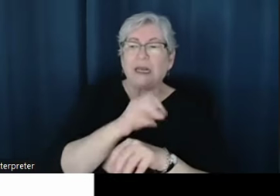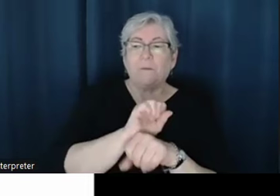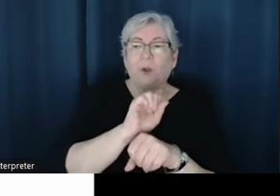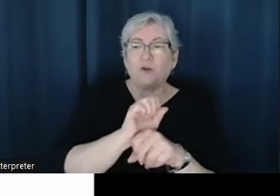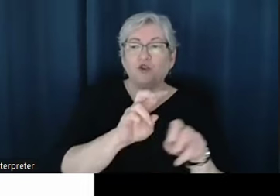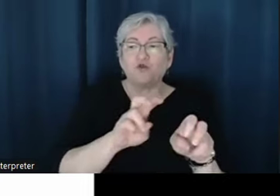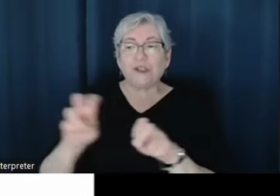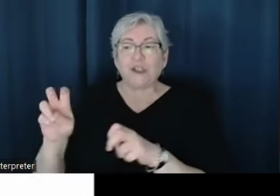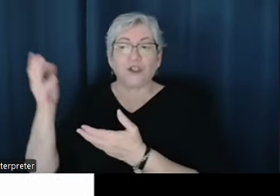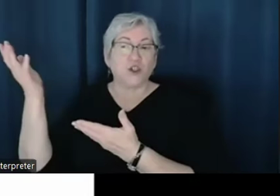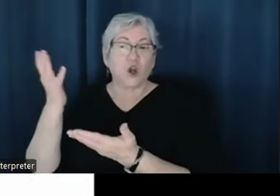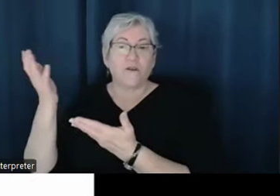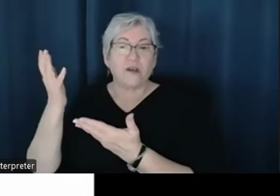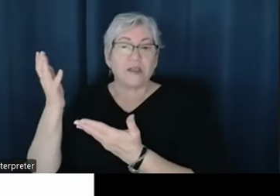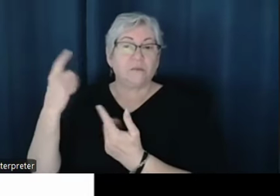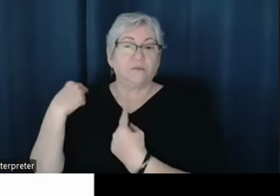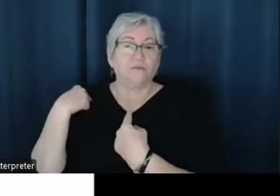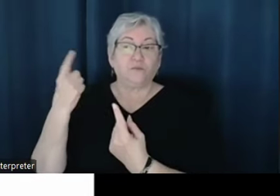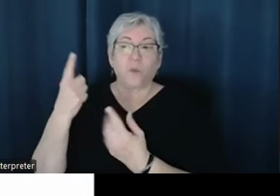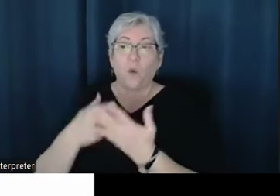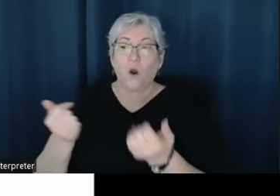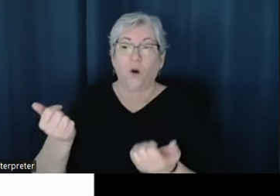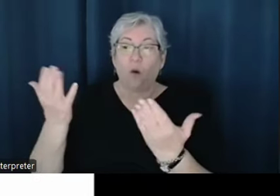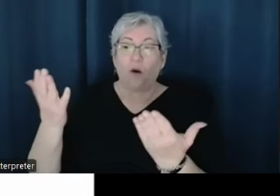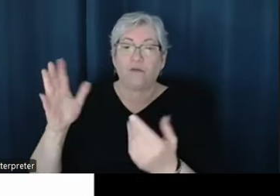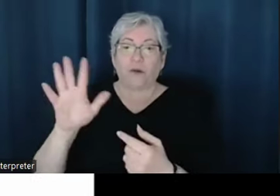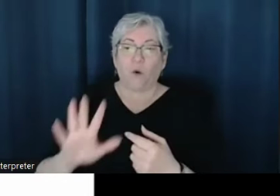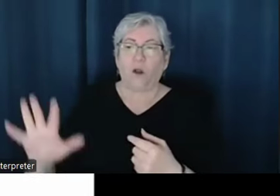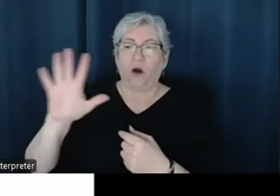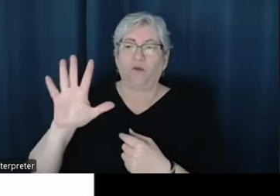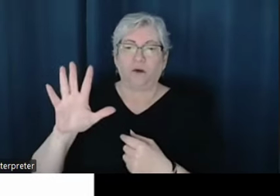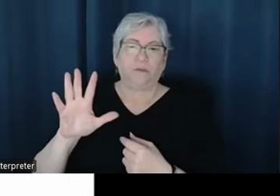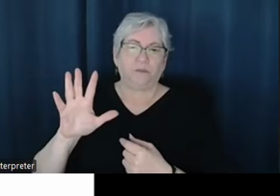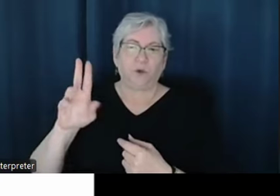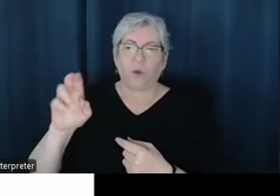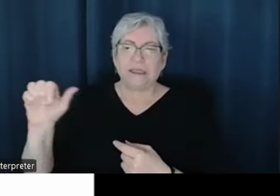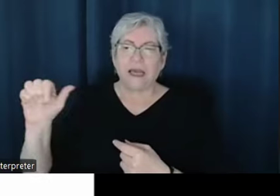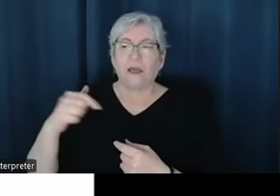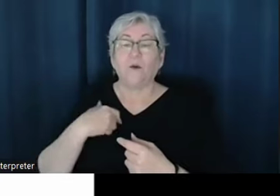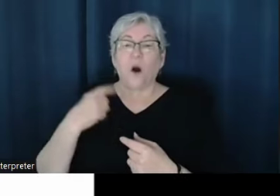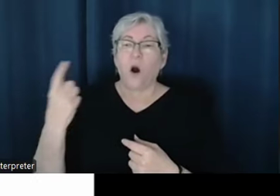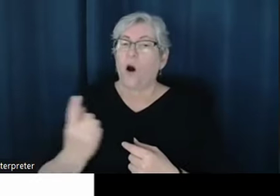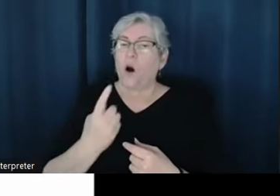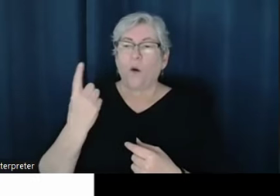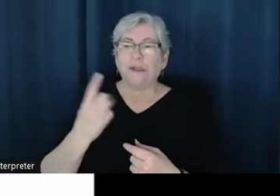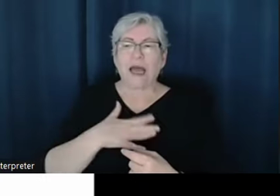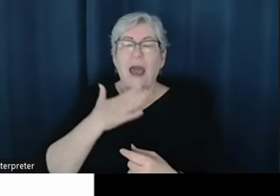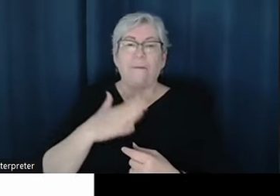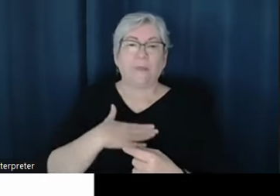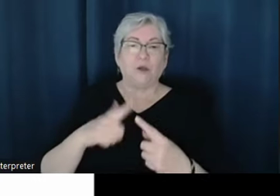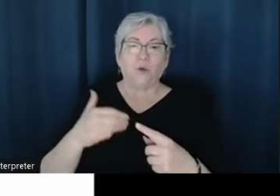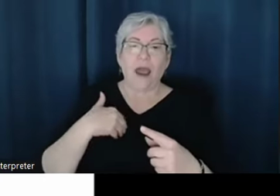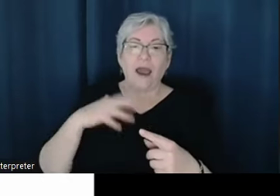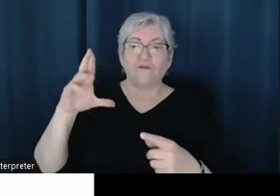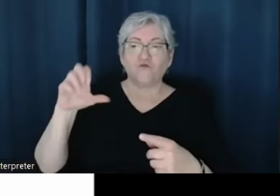transition services have been being offered across the country. And so we are always happy to have Ron join